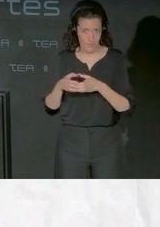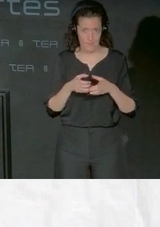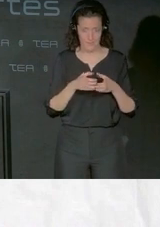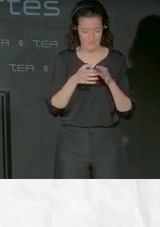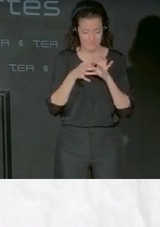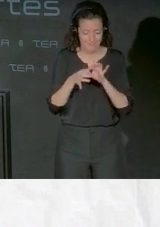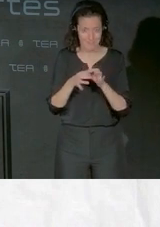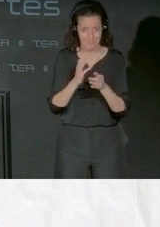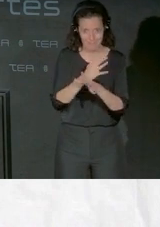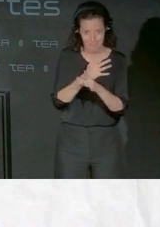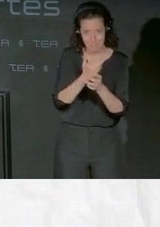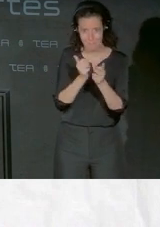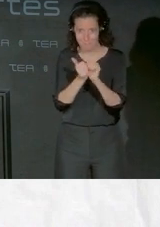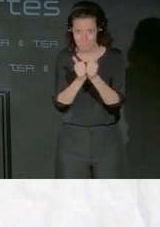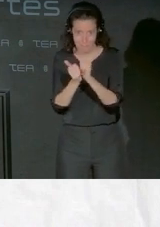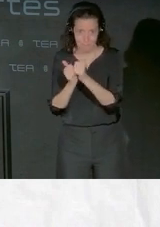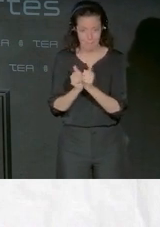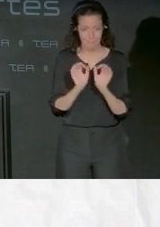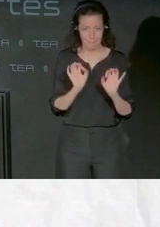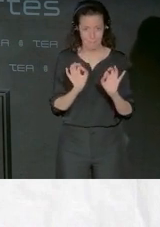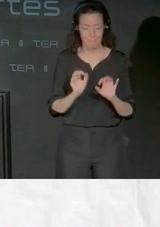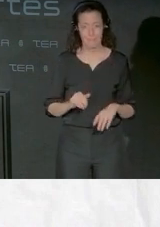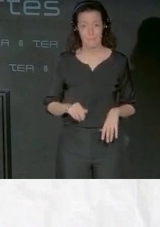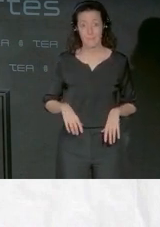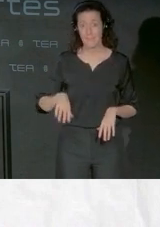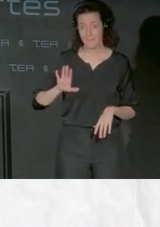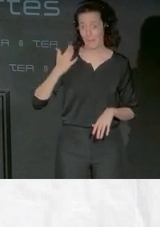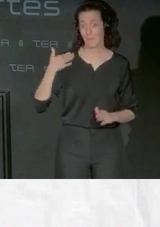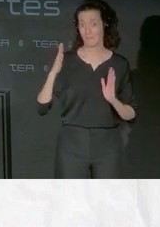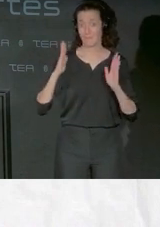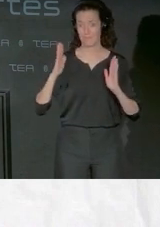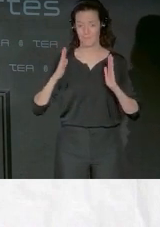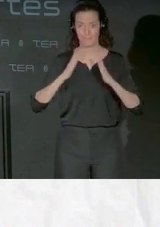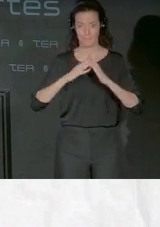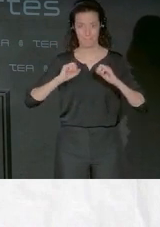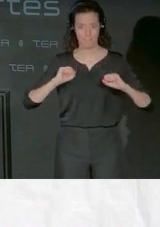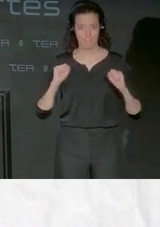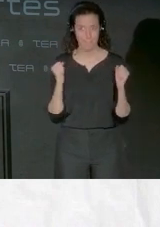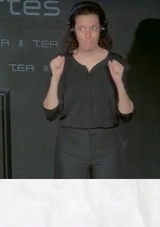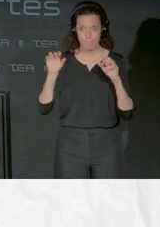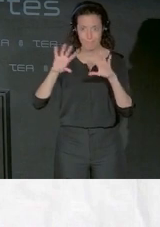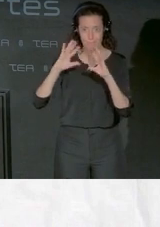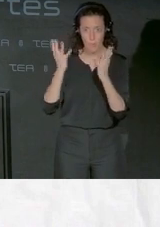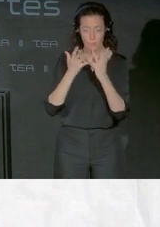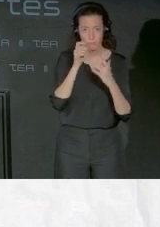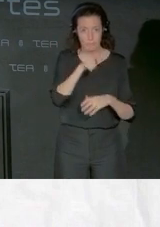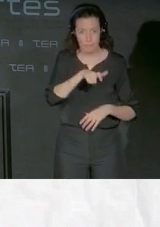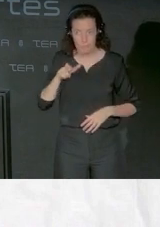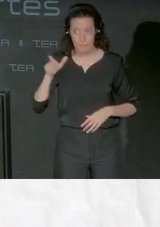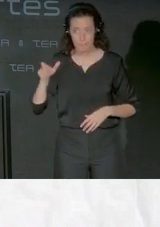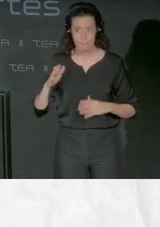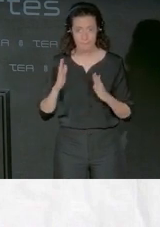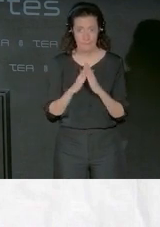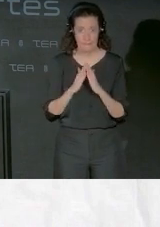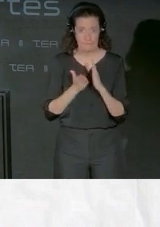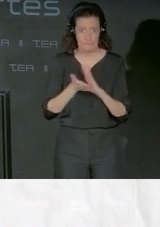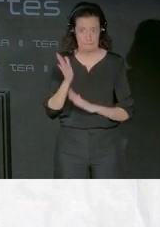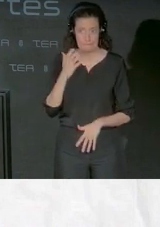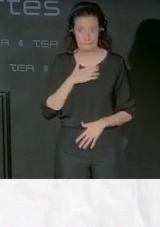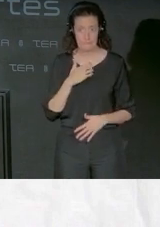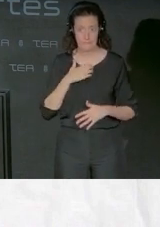in terms of them nurturing communities where people exchange on various things.